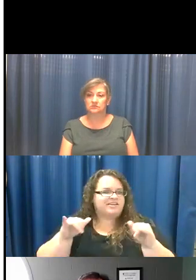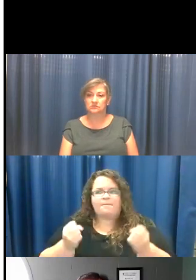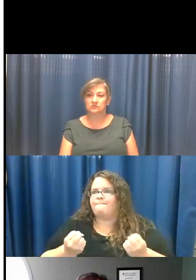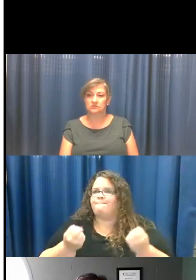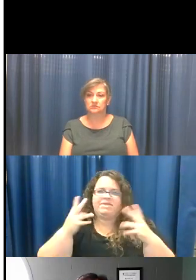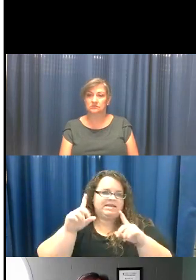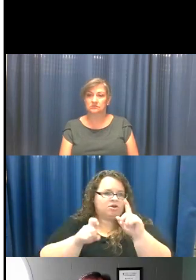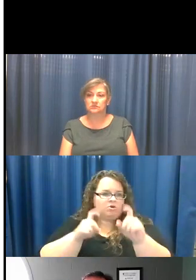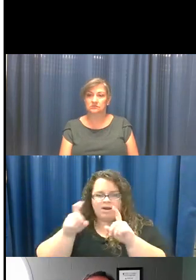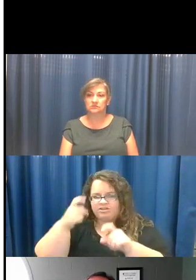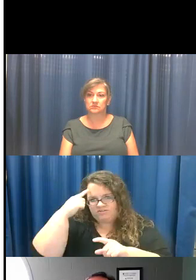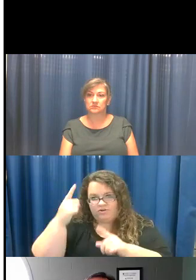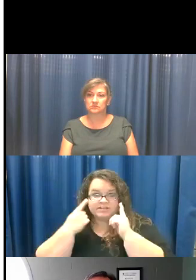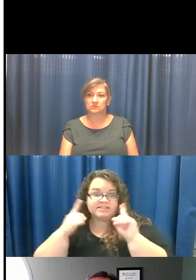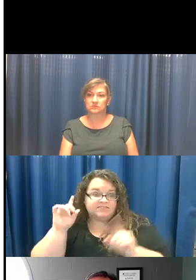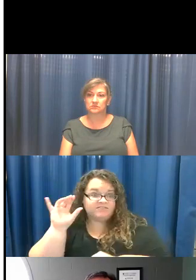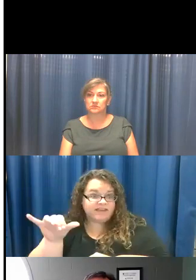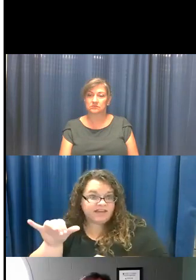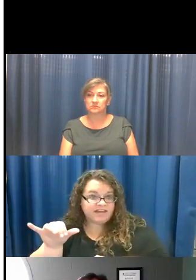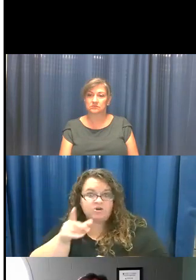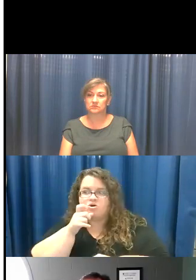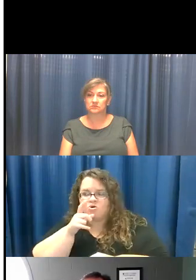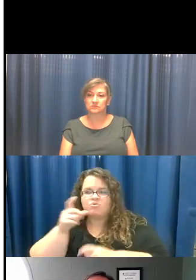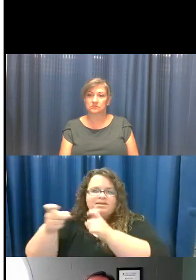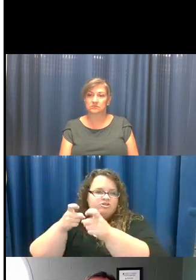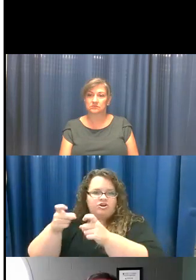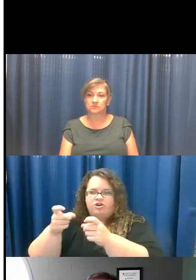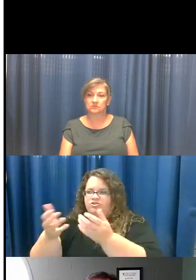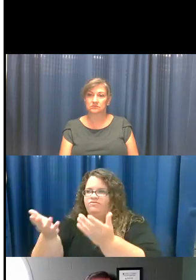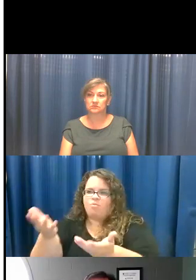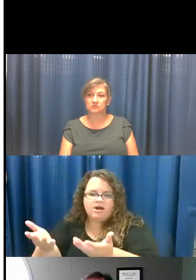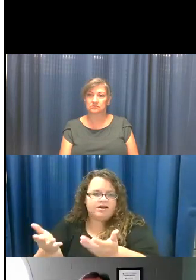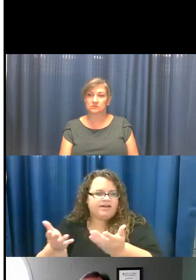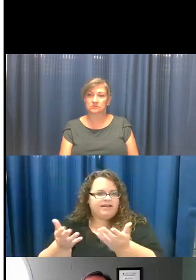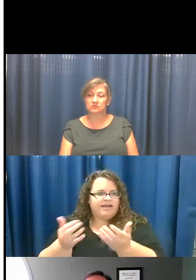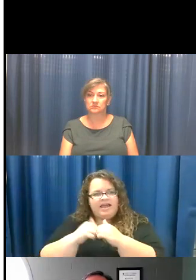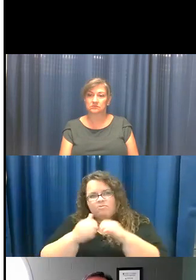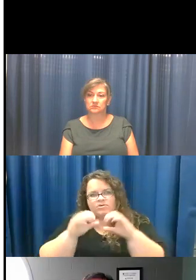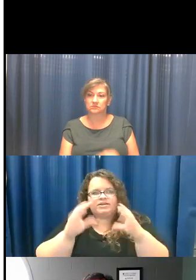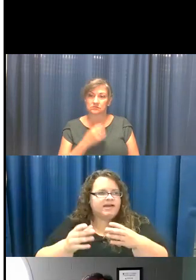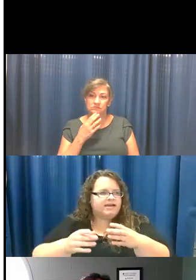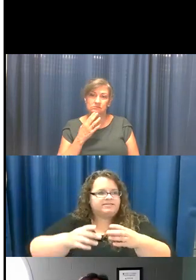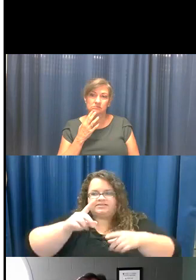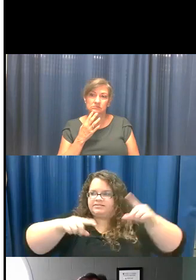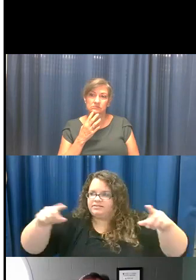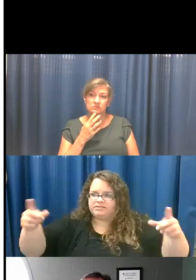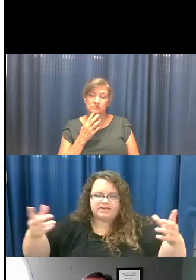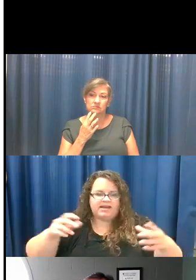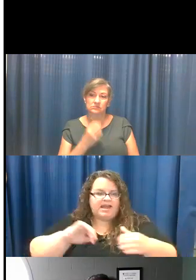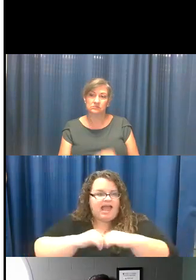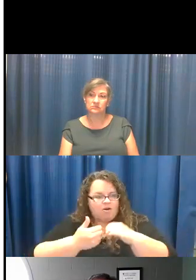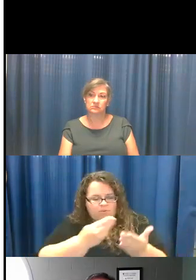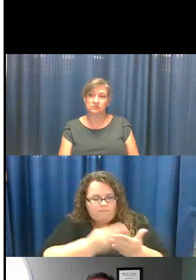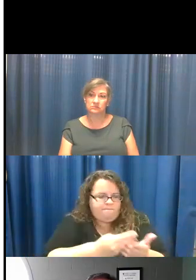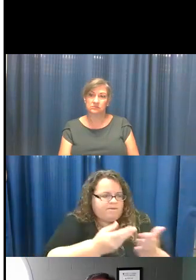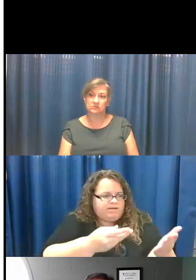is going to work. Who's going to be in charge of areas? How will the classes be distributed? How will the money be distributed? You know,